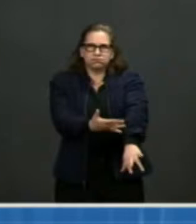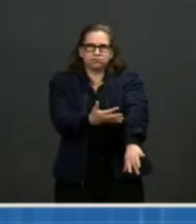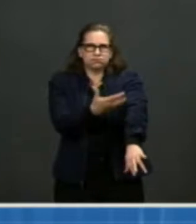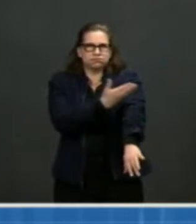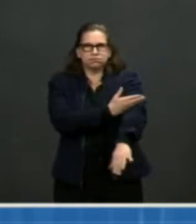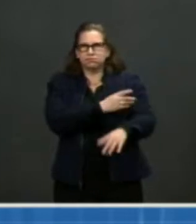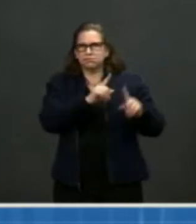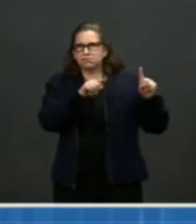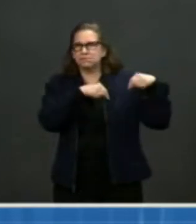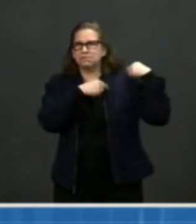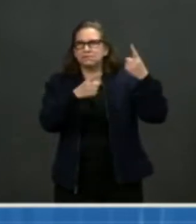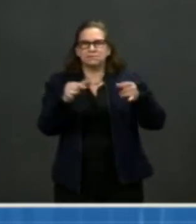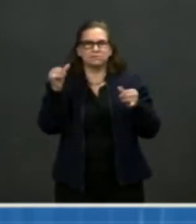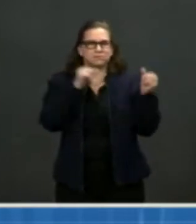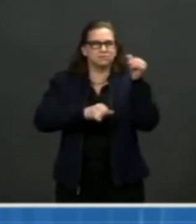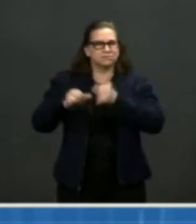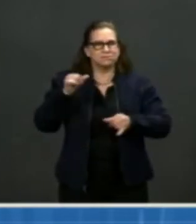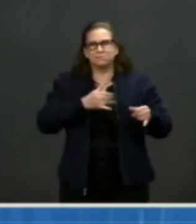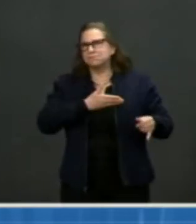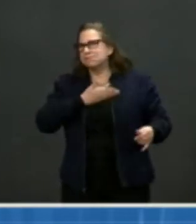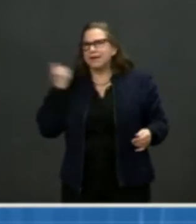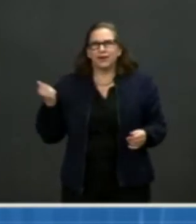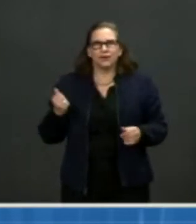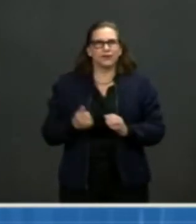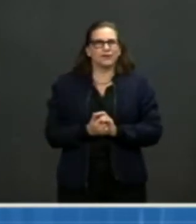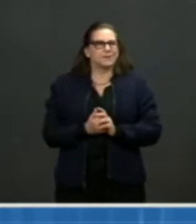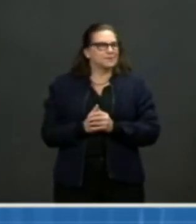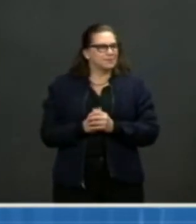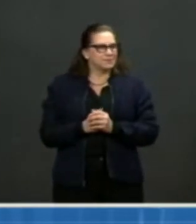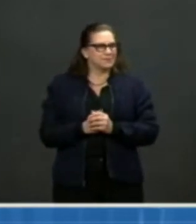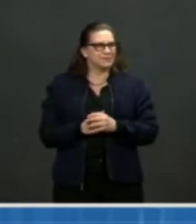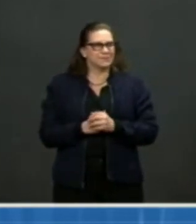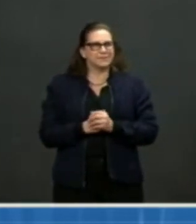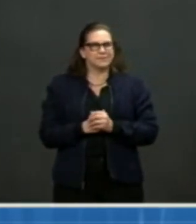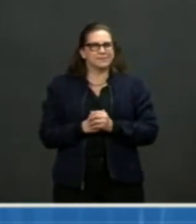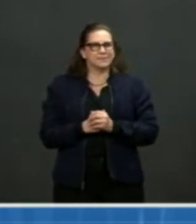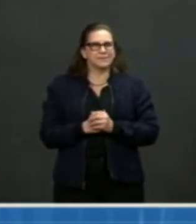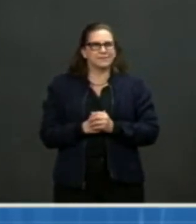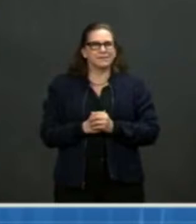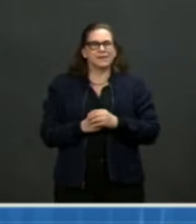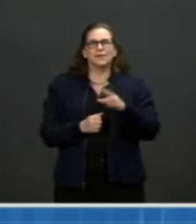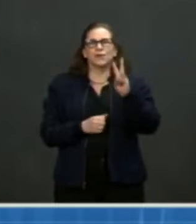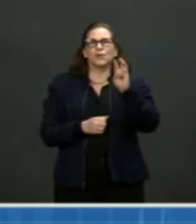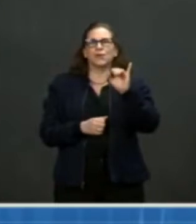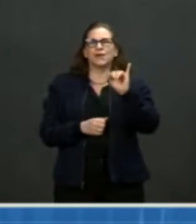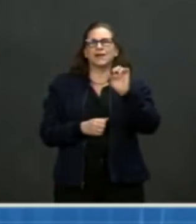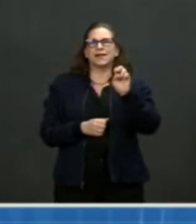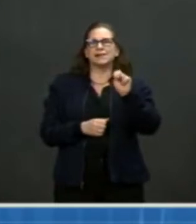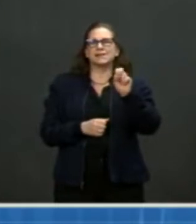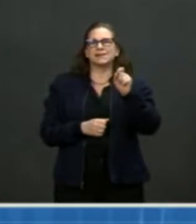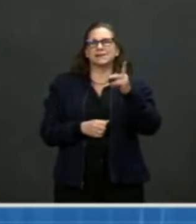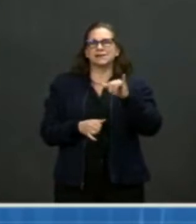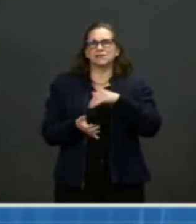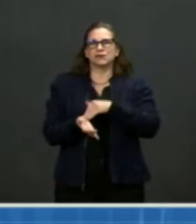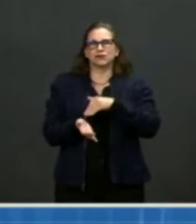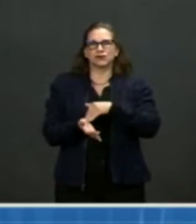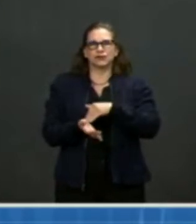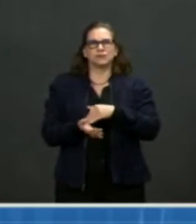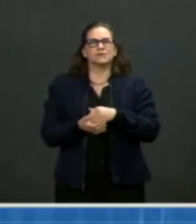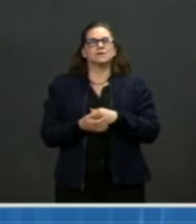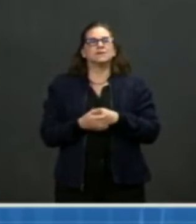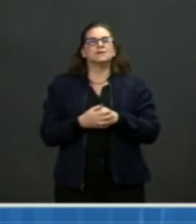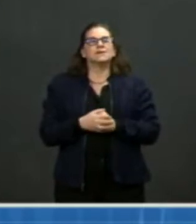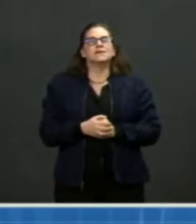you, Andy. I'm delighted to be back with you all today. Let's start with an overview on the state of the pandemic. The most recent 7-day average is